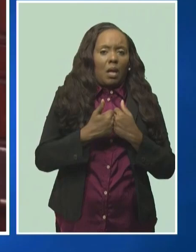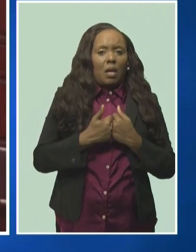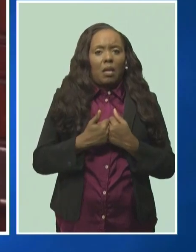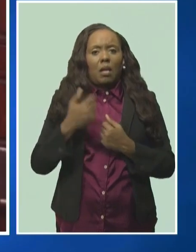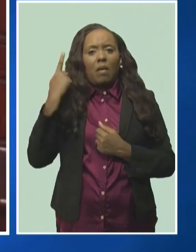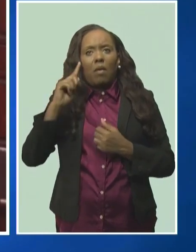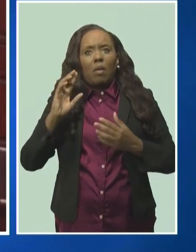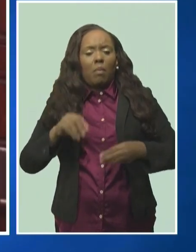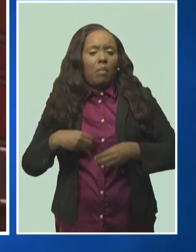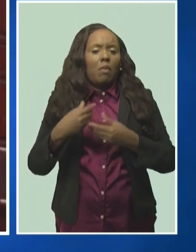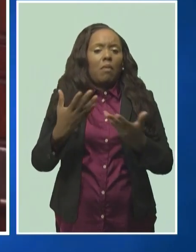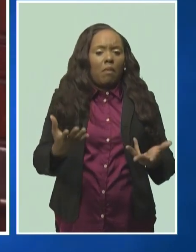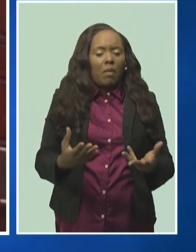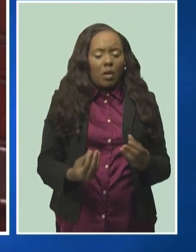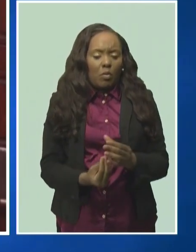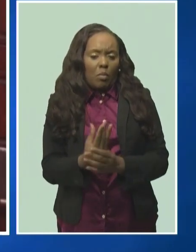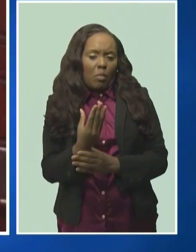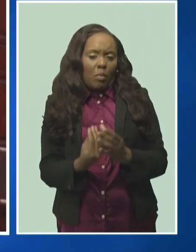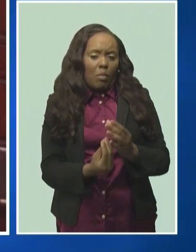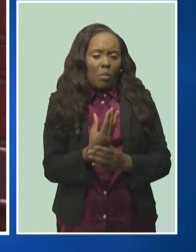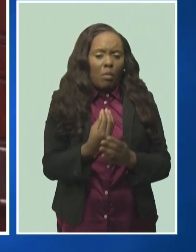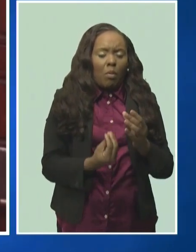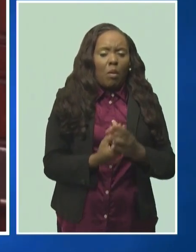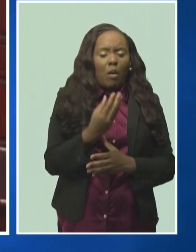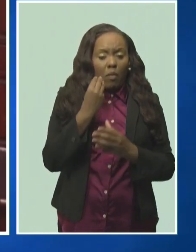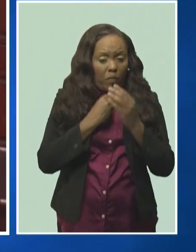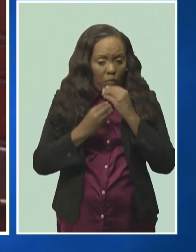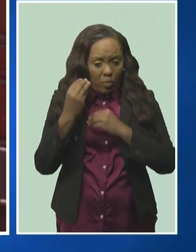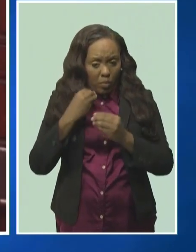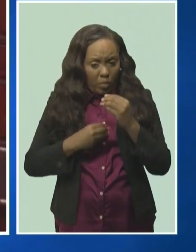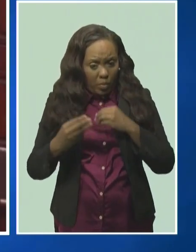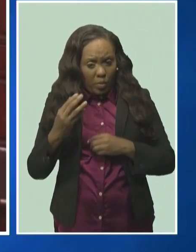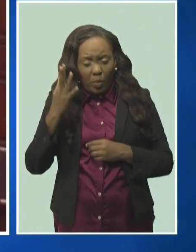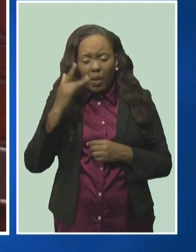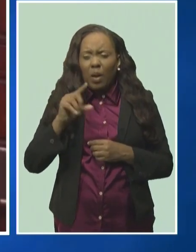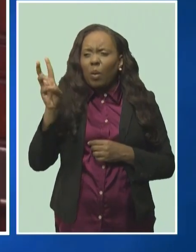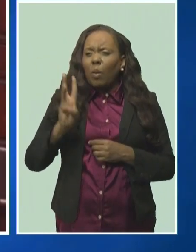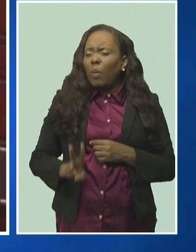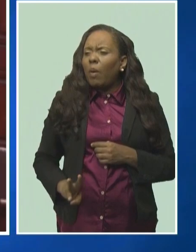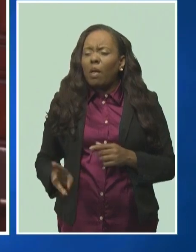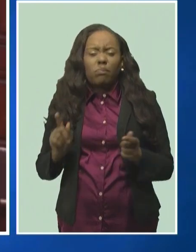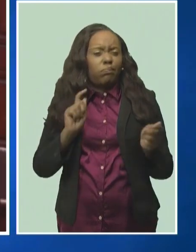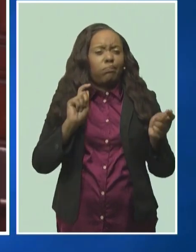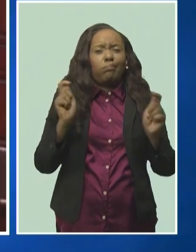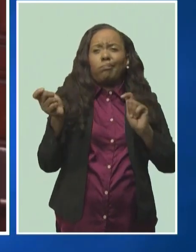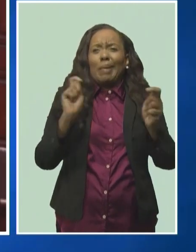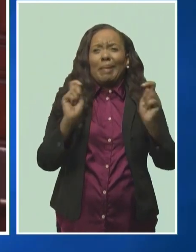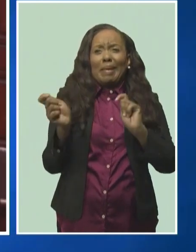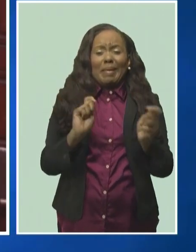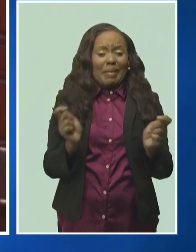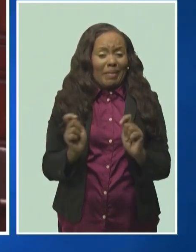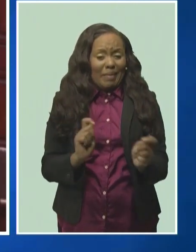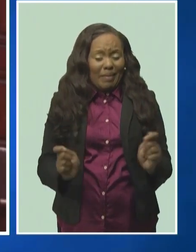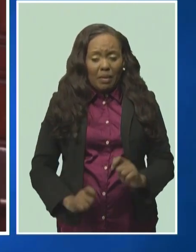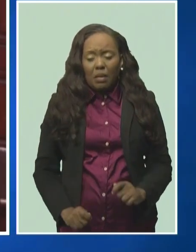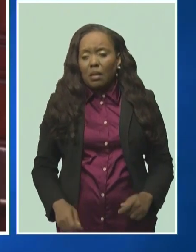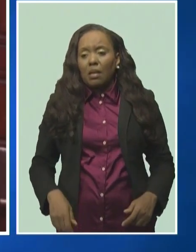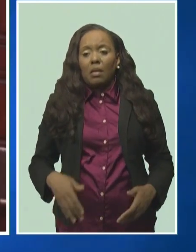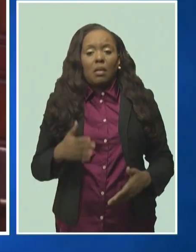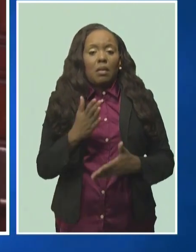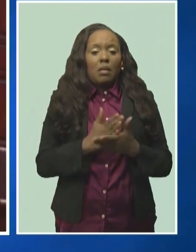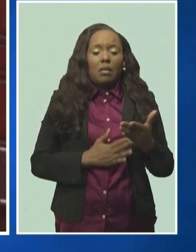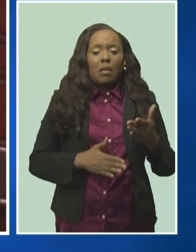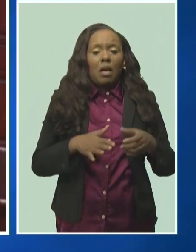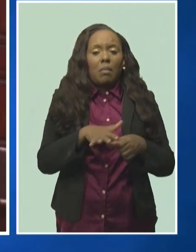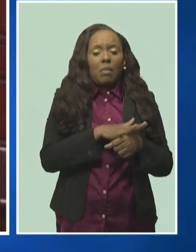to provide food, Mr. Speaker, because we are dealing with problems not only with droughts, but